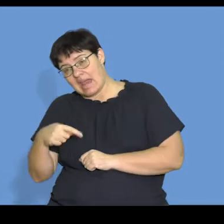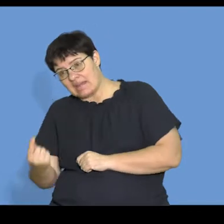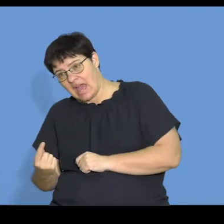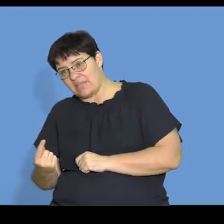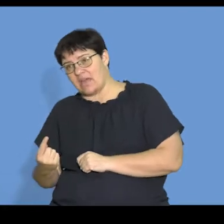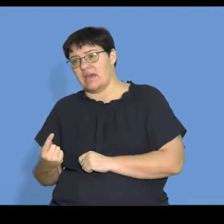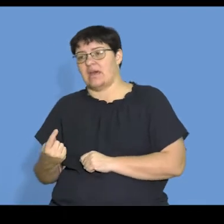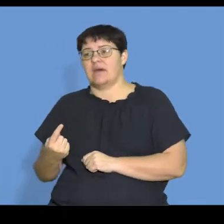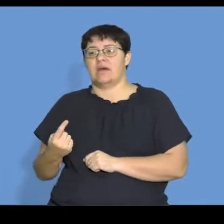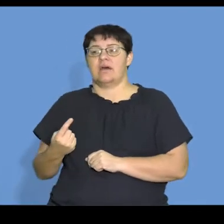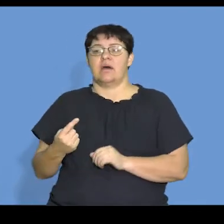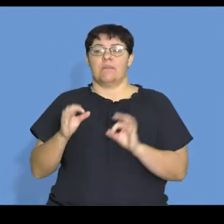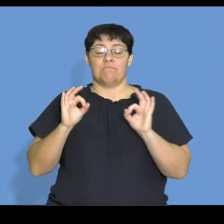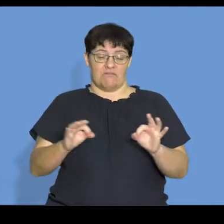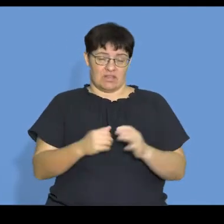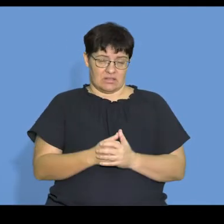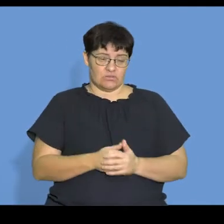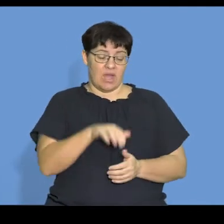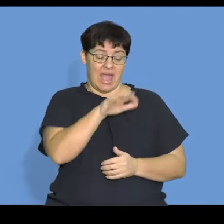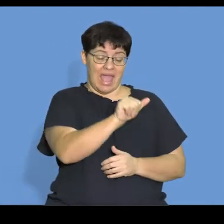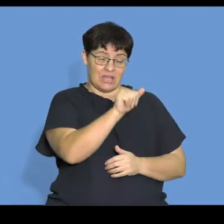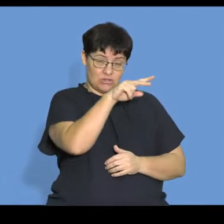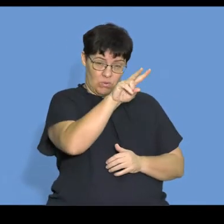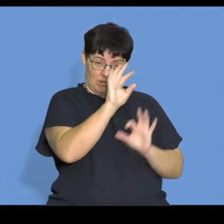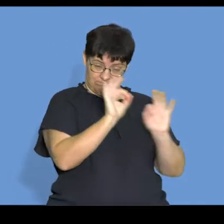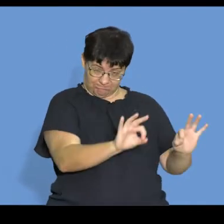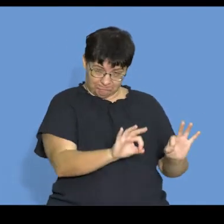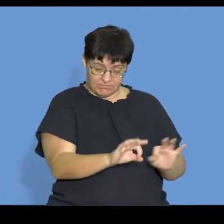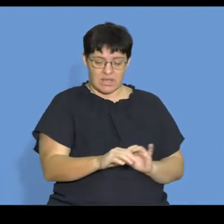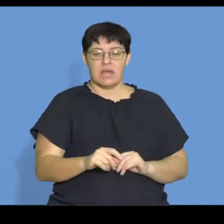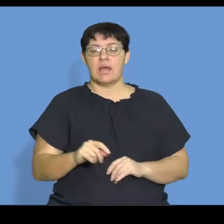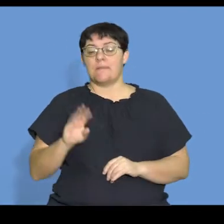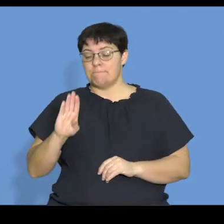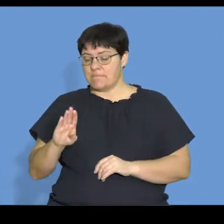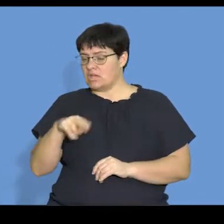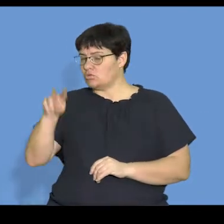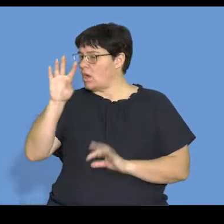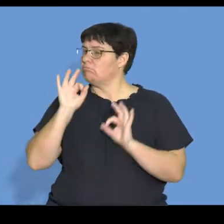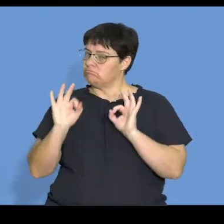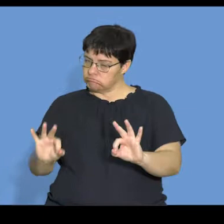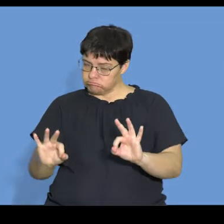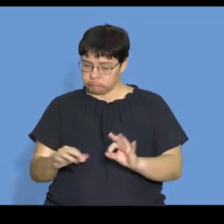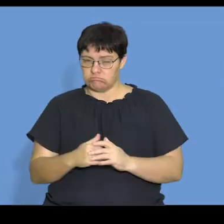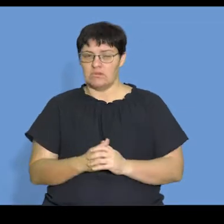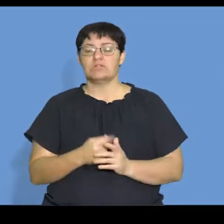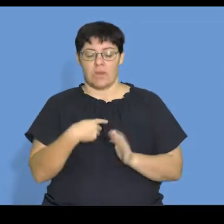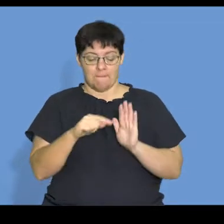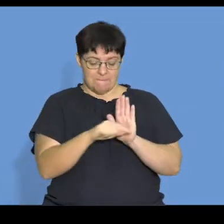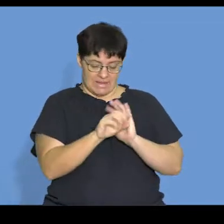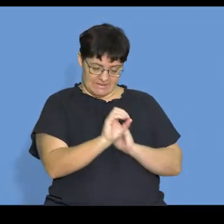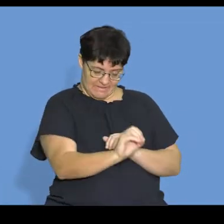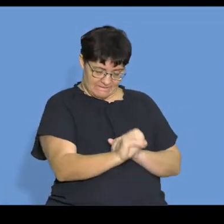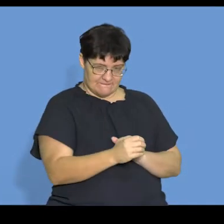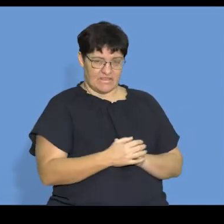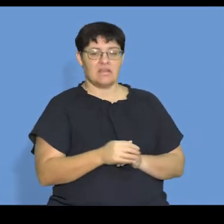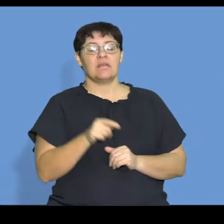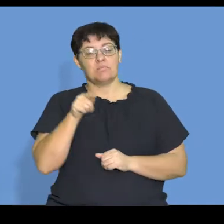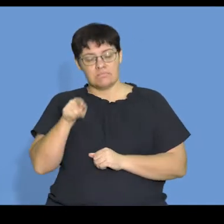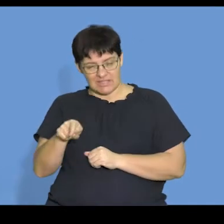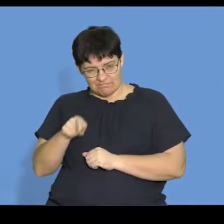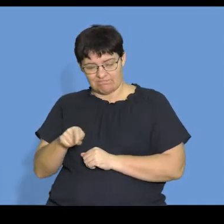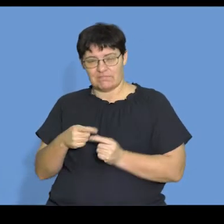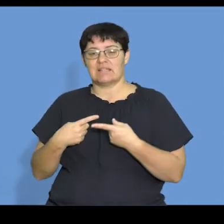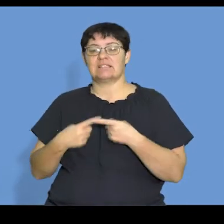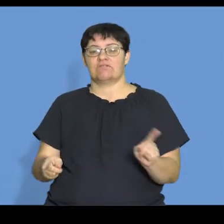So a squared is a perfect square, b squared is a perfect square, there is a minus there, therefore this is a difference of